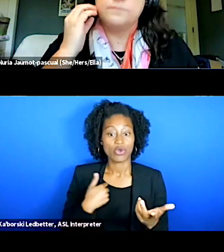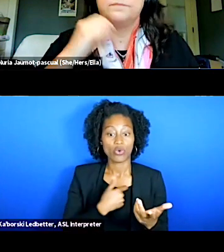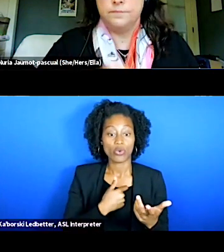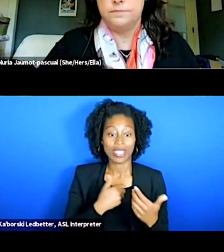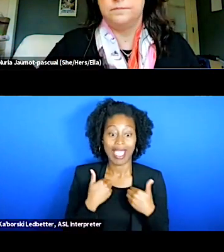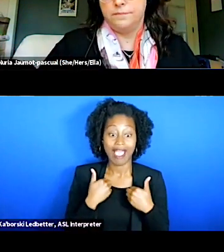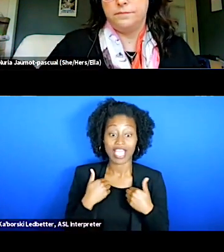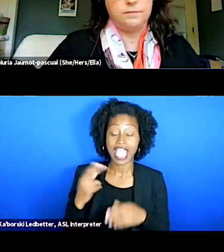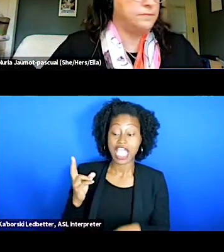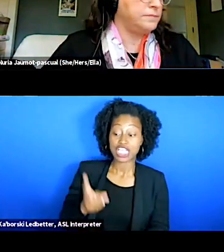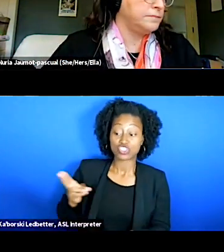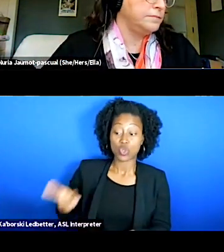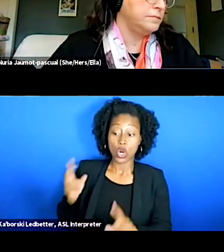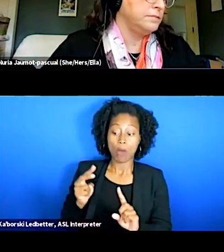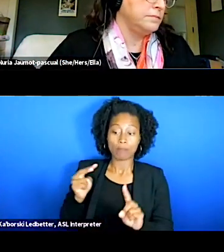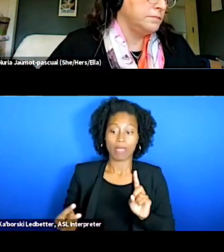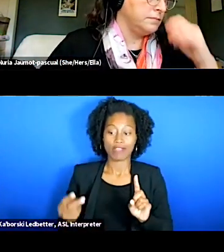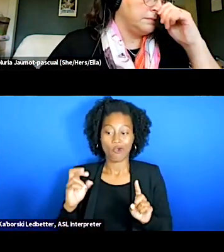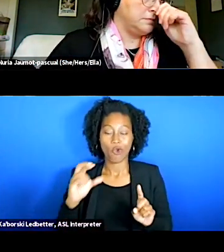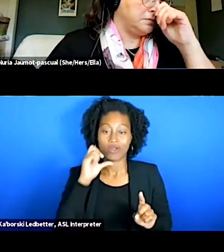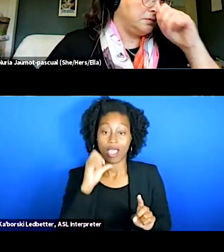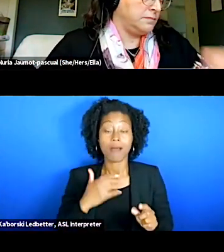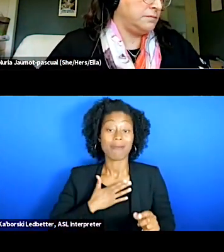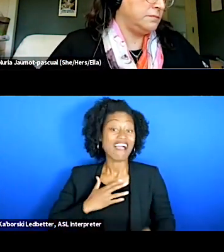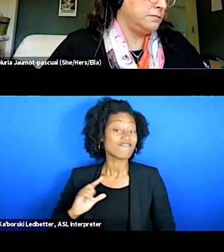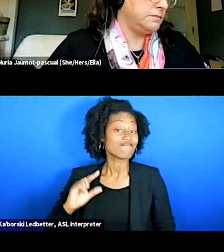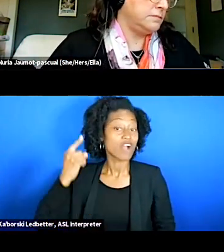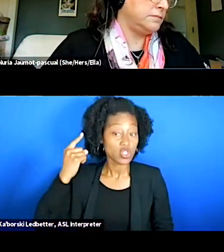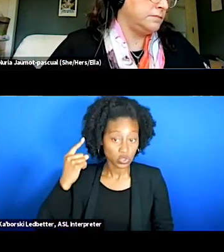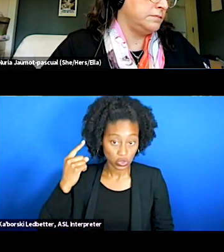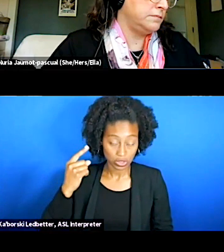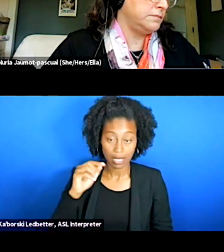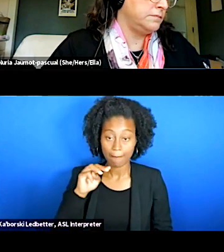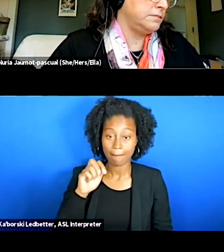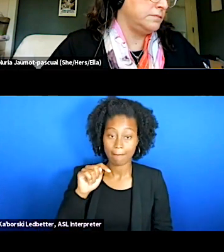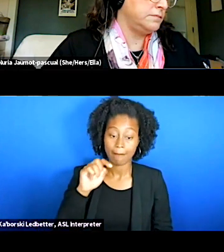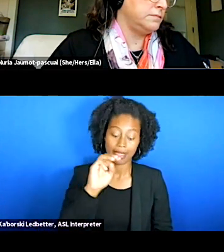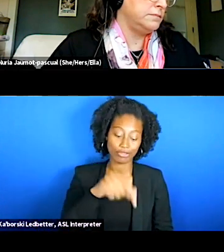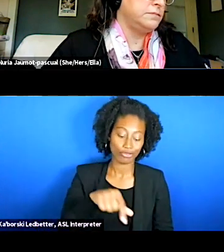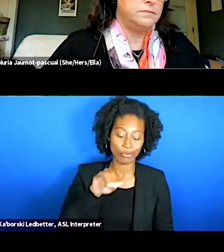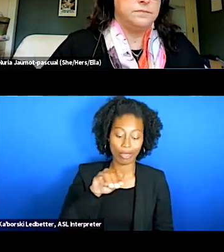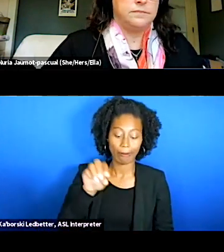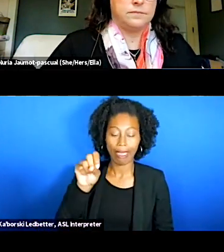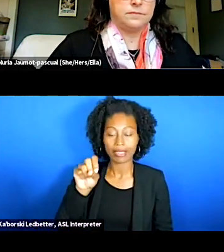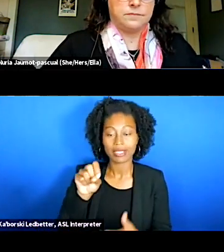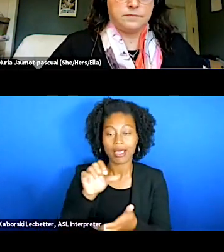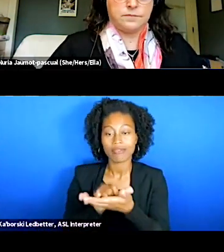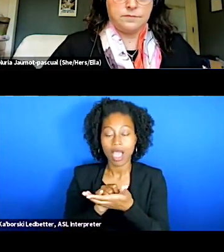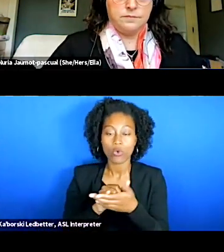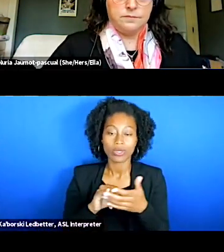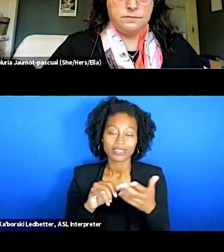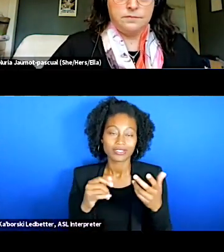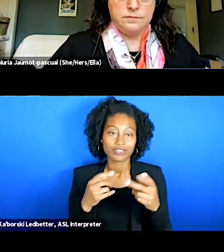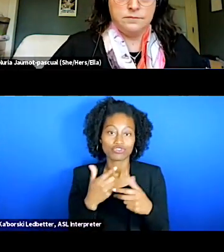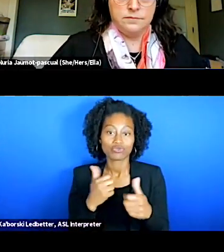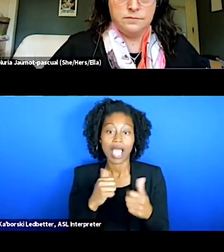or not. So the very first one I did was on looking at